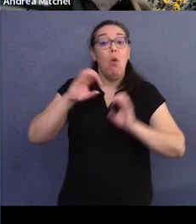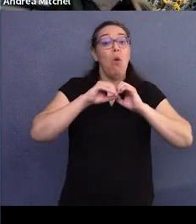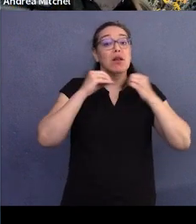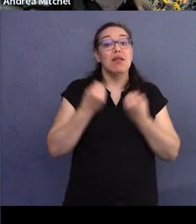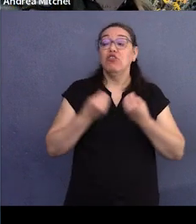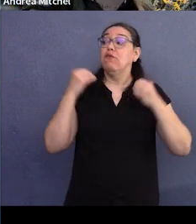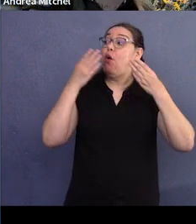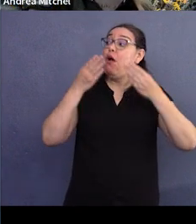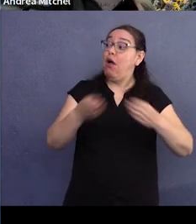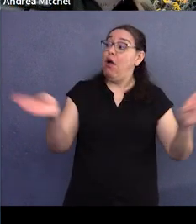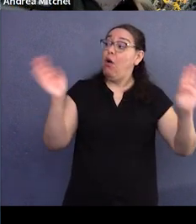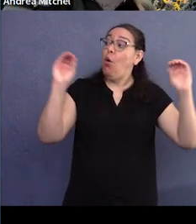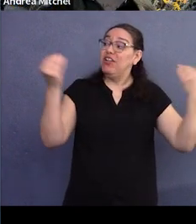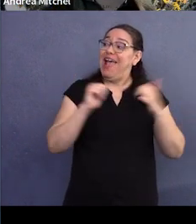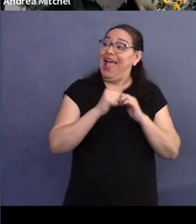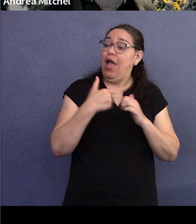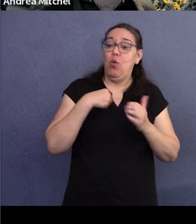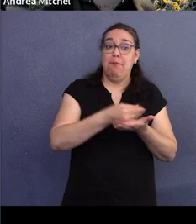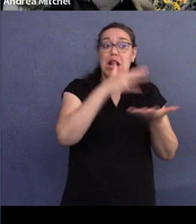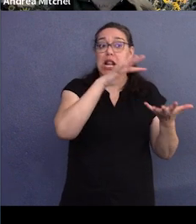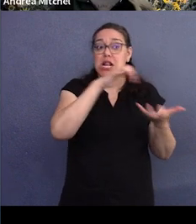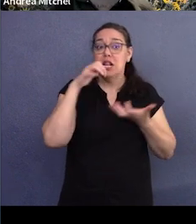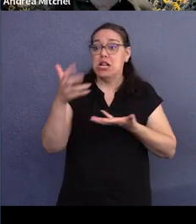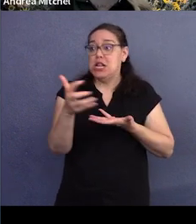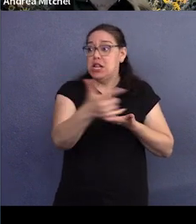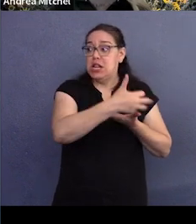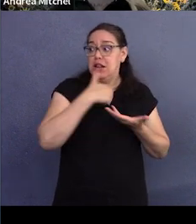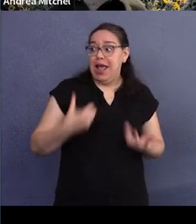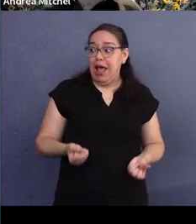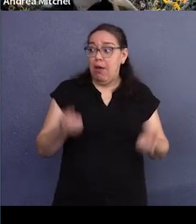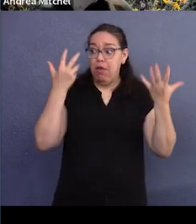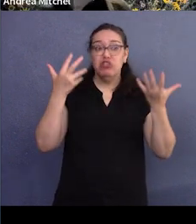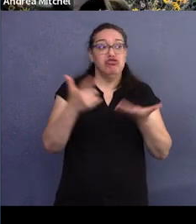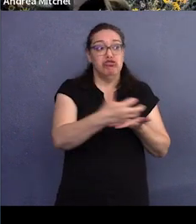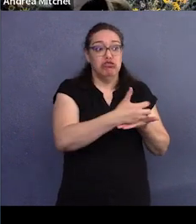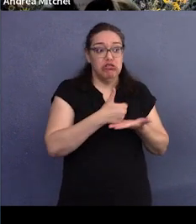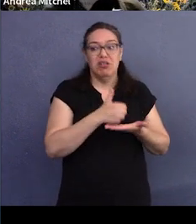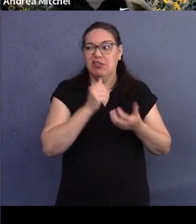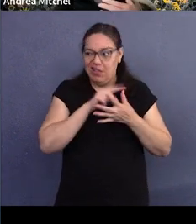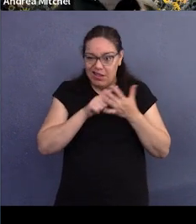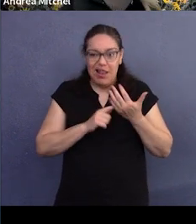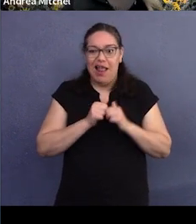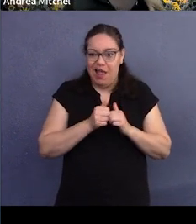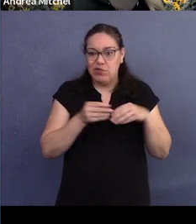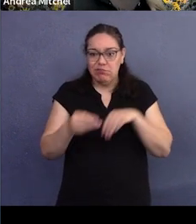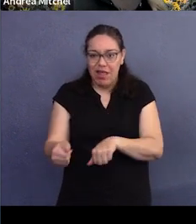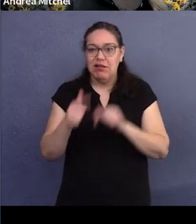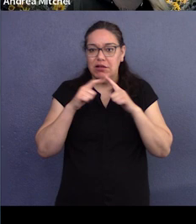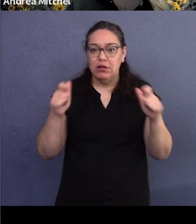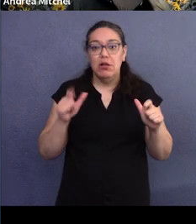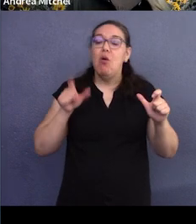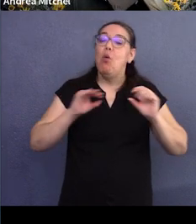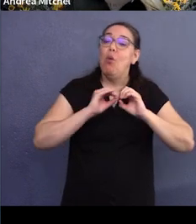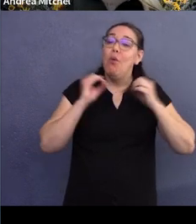This is what we're bringing in. This is how we're bringing it in. This is how much we're bringing it in. So, and an organizational